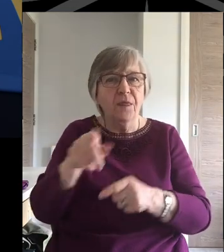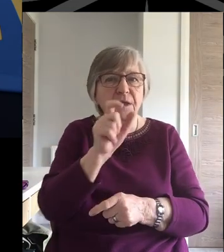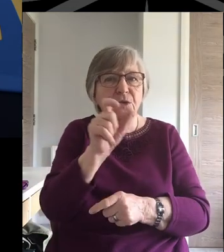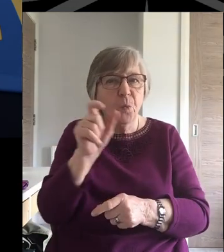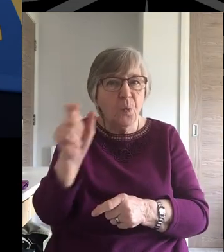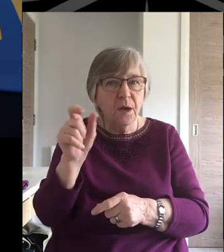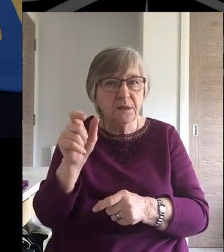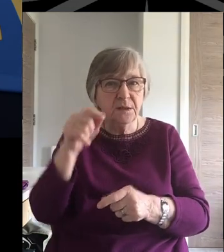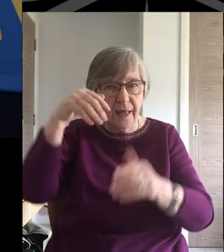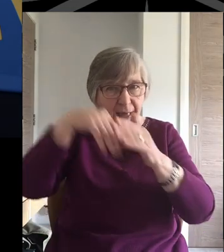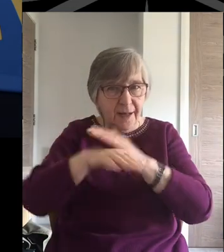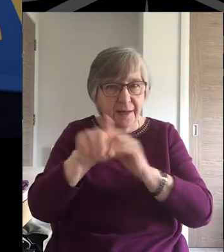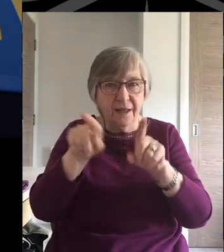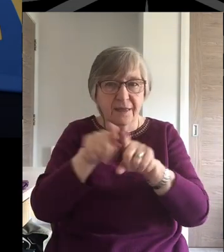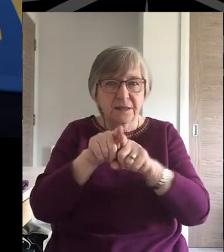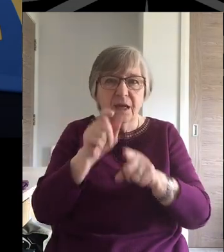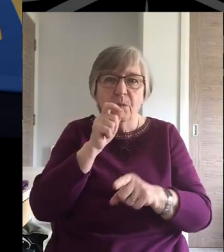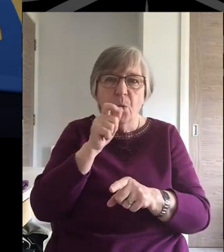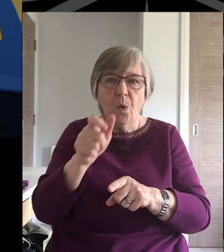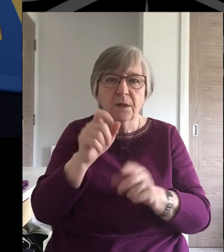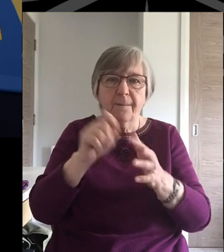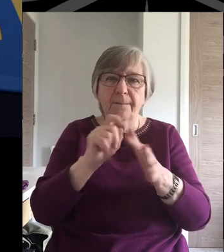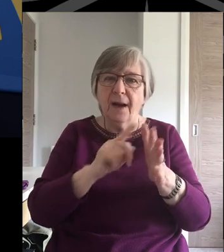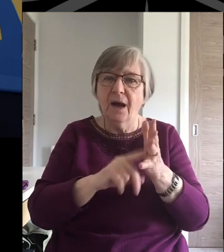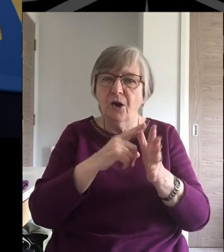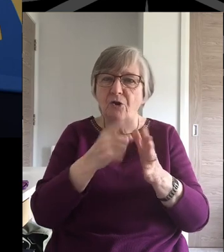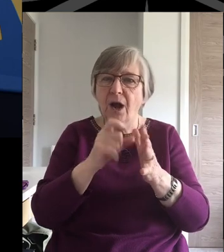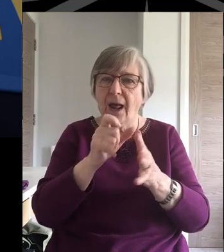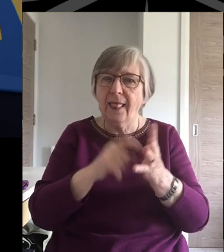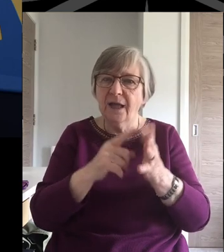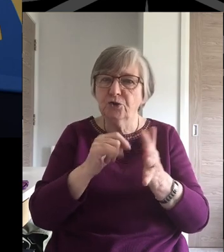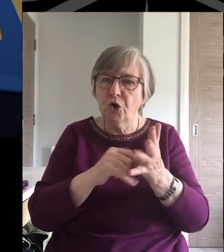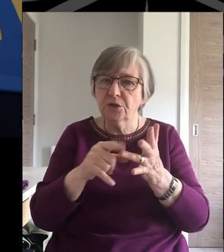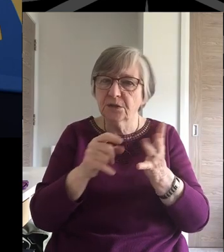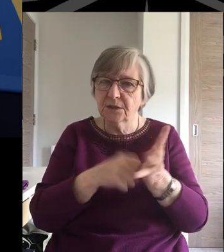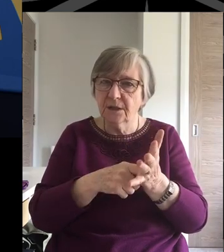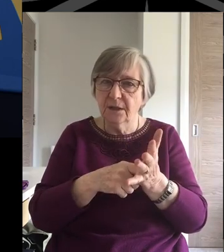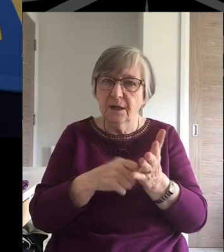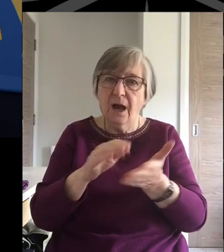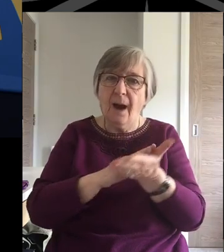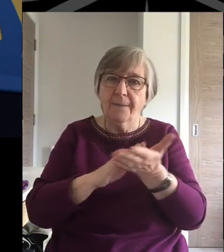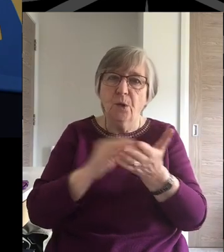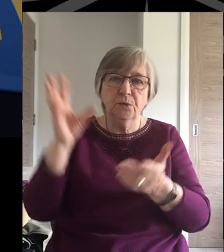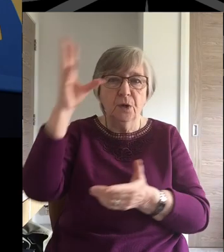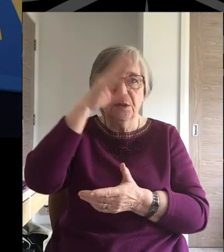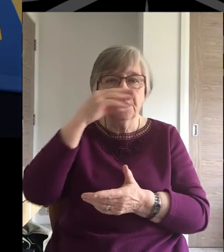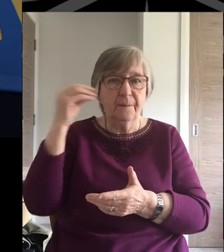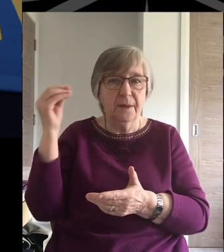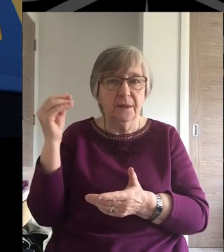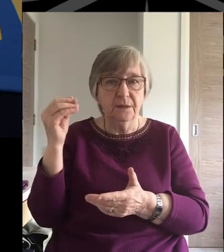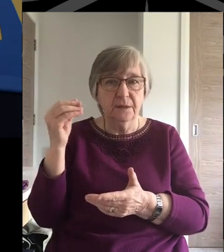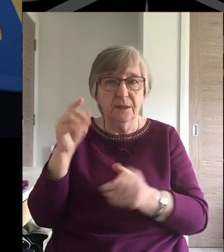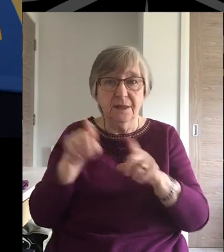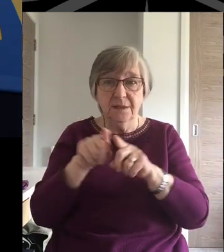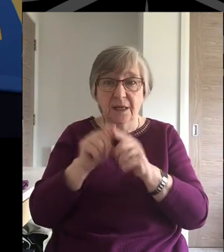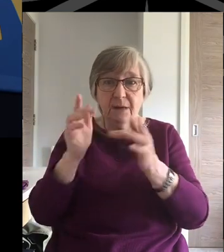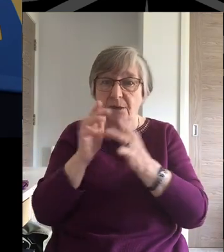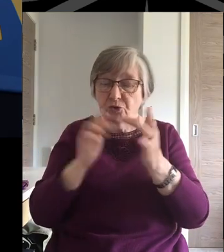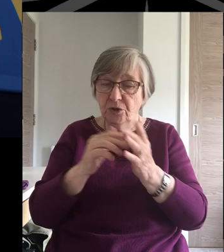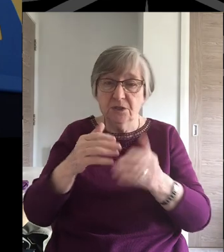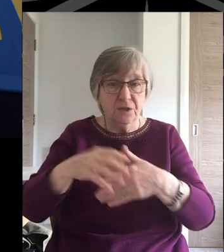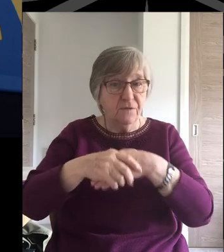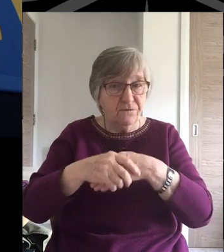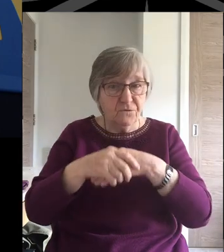are contained in the meaning of this term parakletos that's used to describe the Spirit. And so just as Jesus was friend,